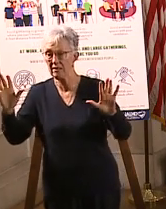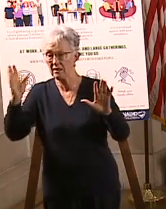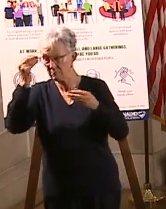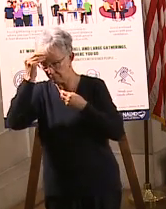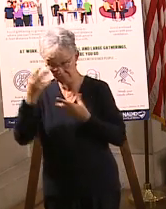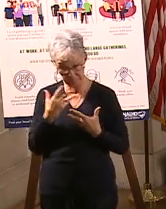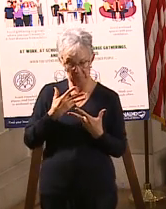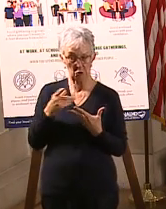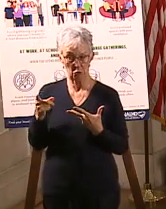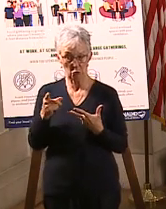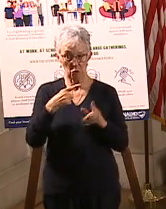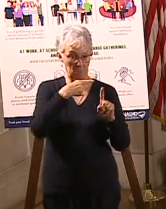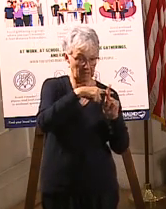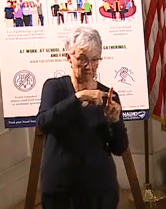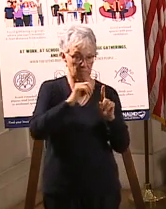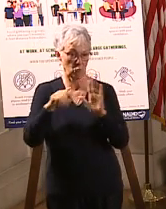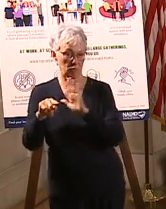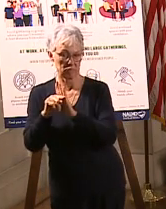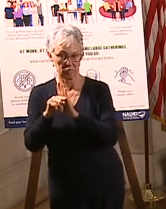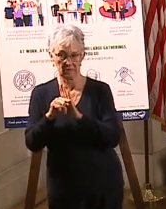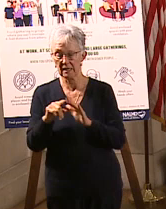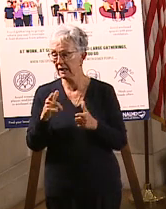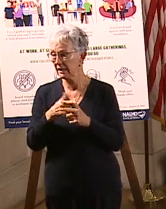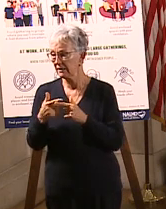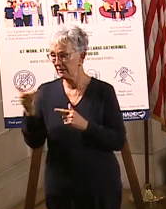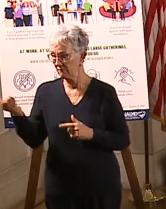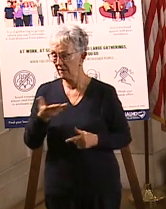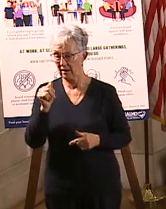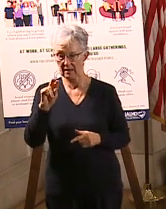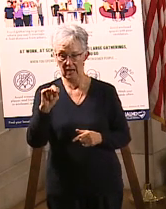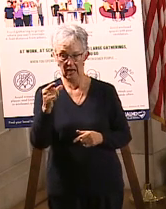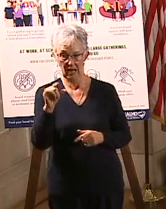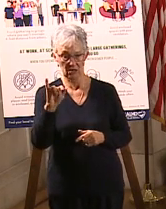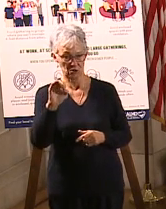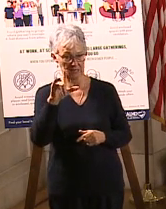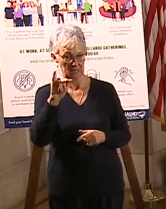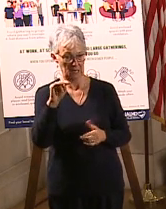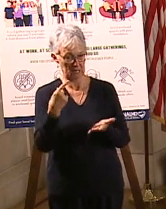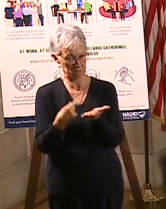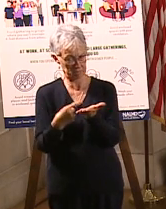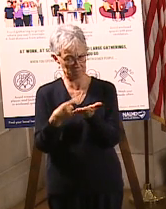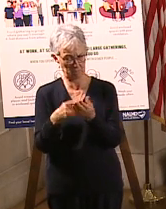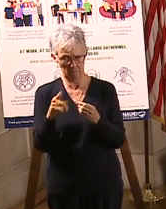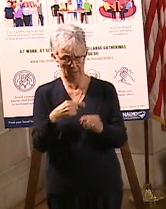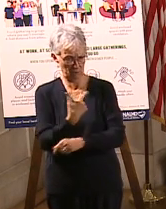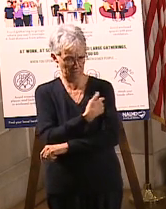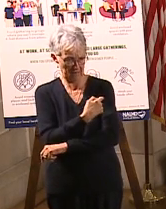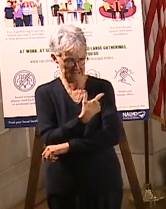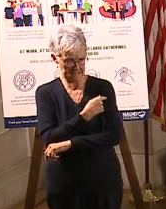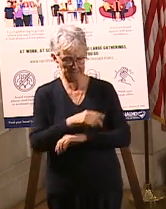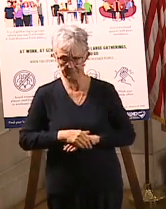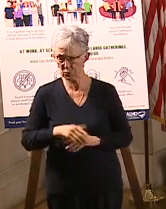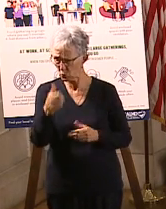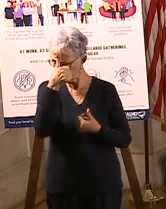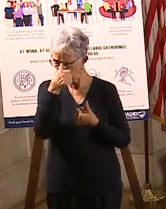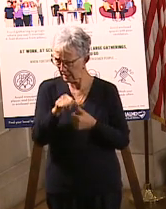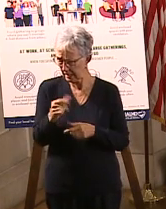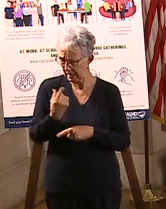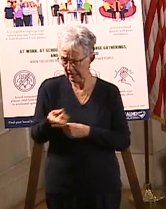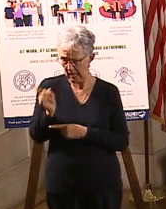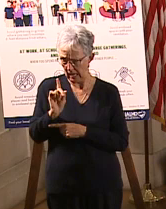for the Nebraska Department of Health and Human Services, to give us a vaccine update. You may all recall that a week ago we said we'll